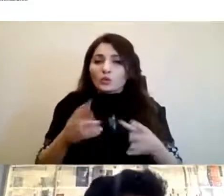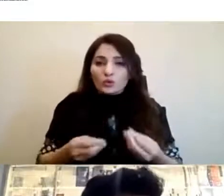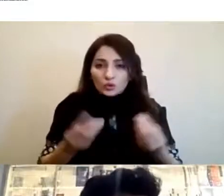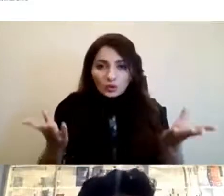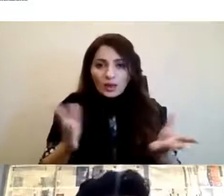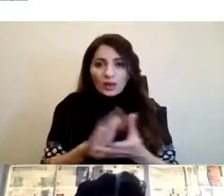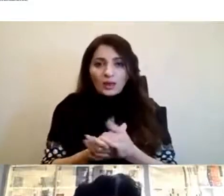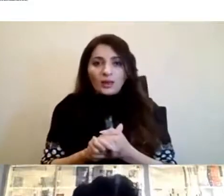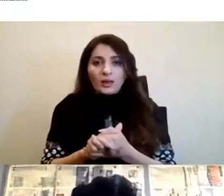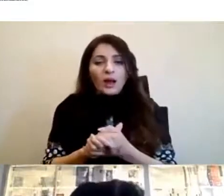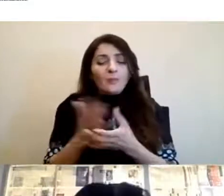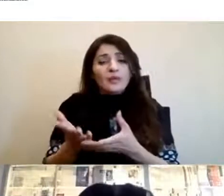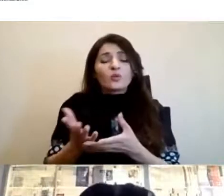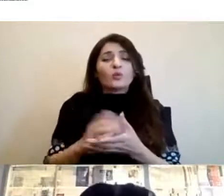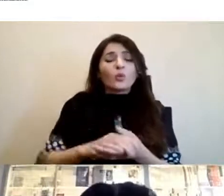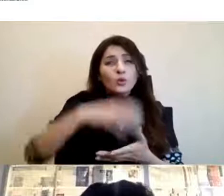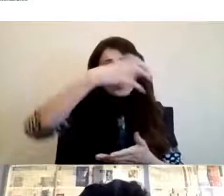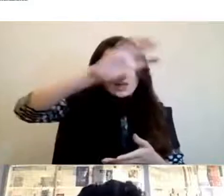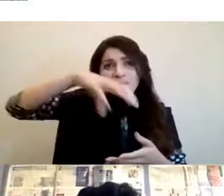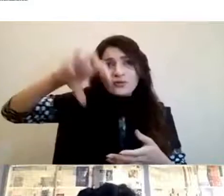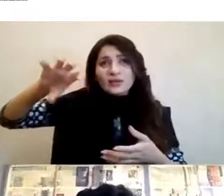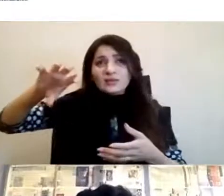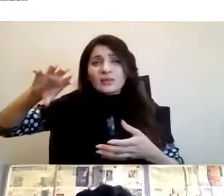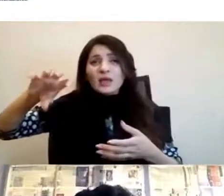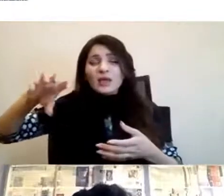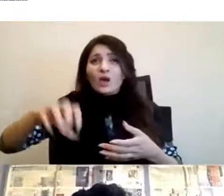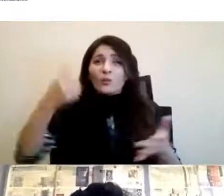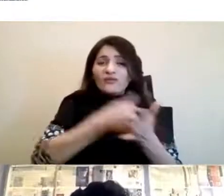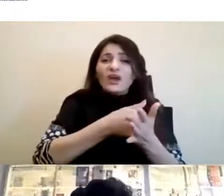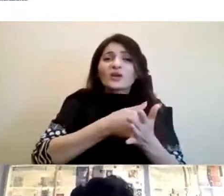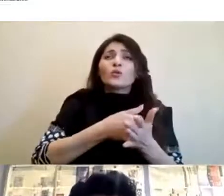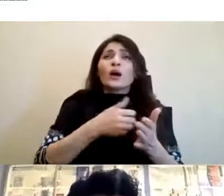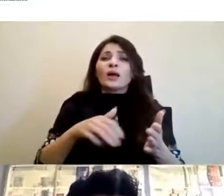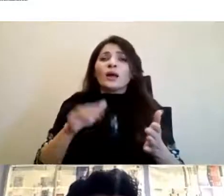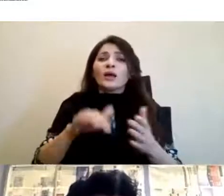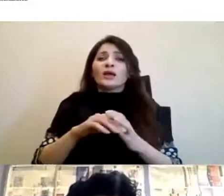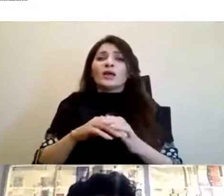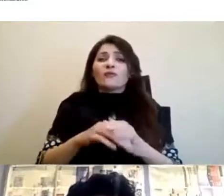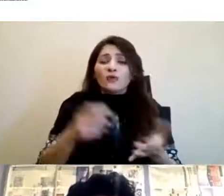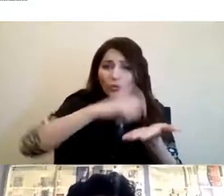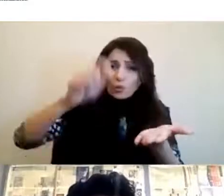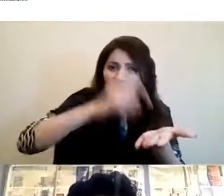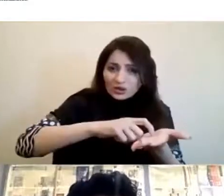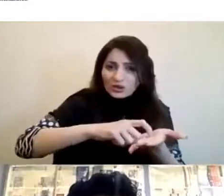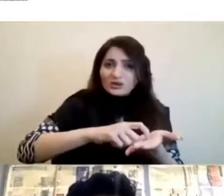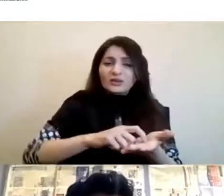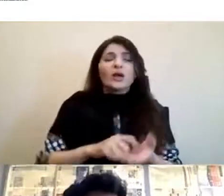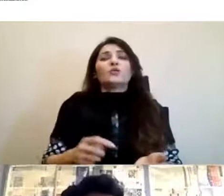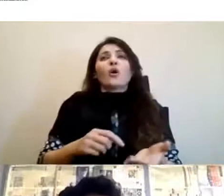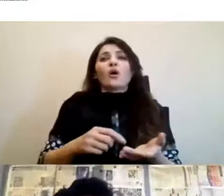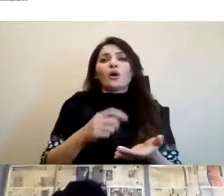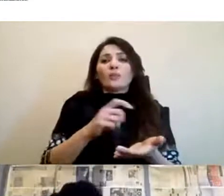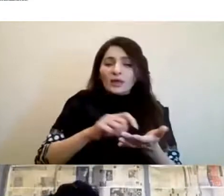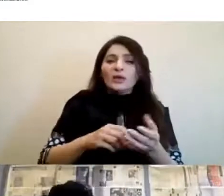on countries coming up with policies and legislations to reflect the need for digital accessibility.